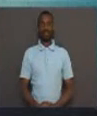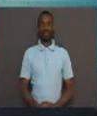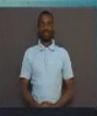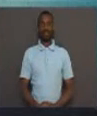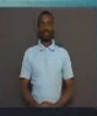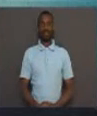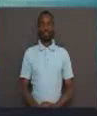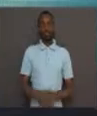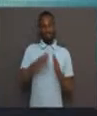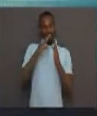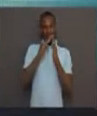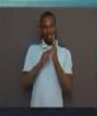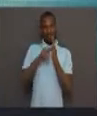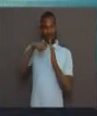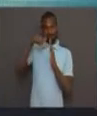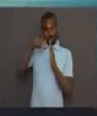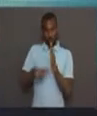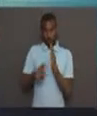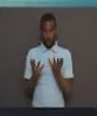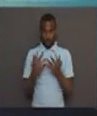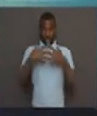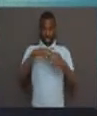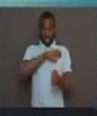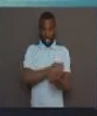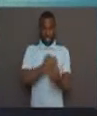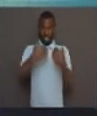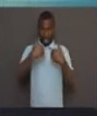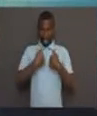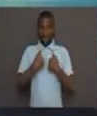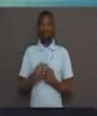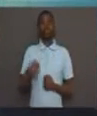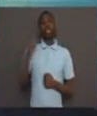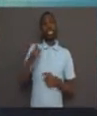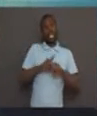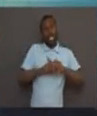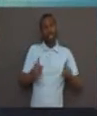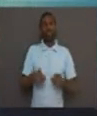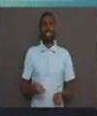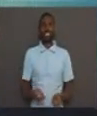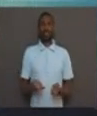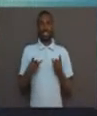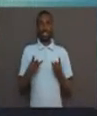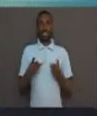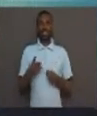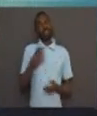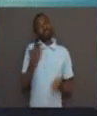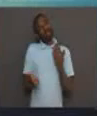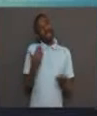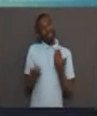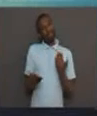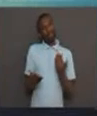For systems with low binding energies, this difference in mass may